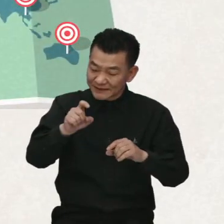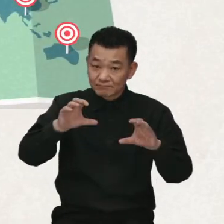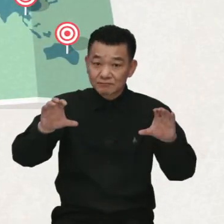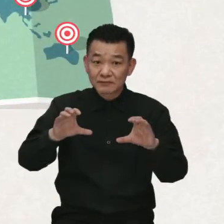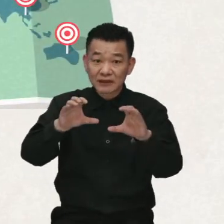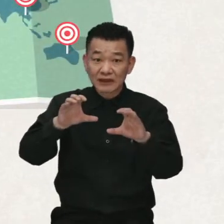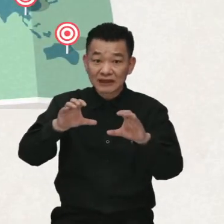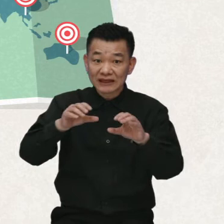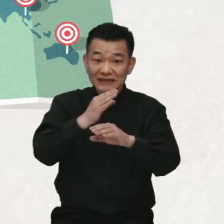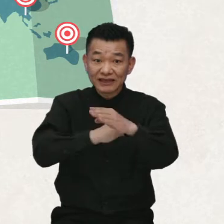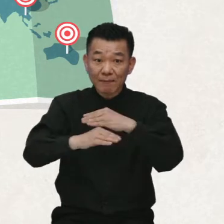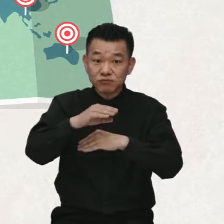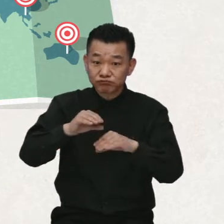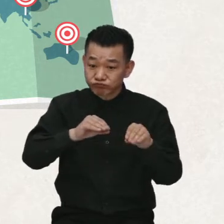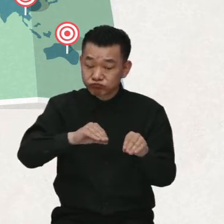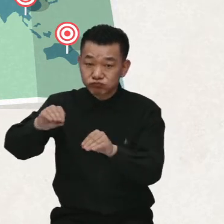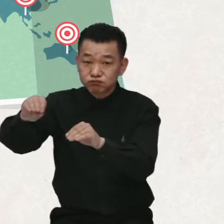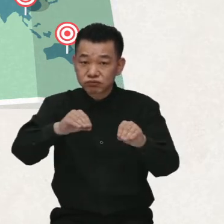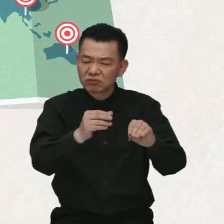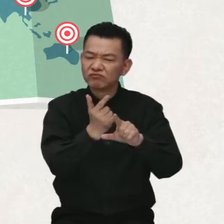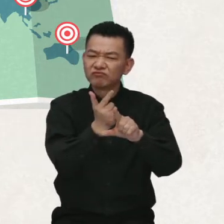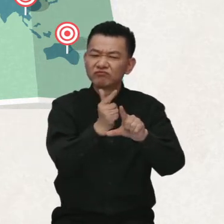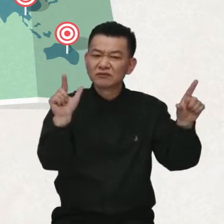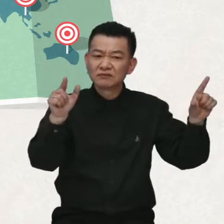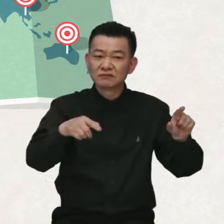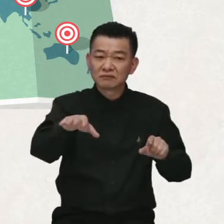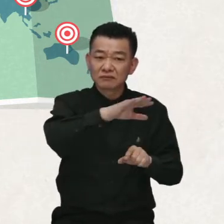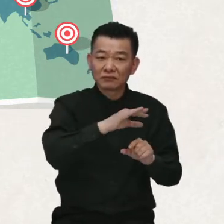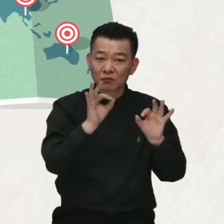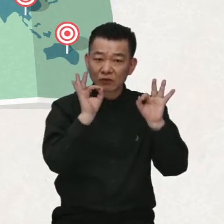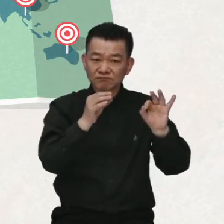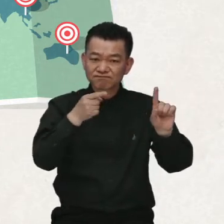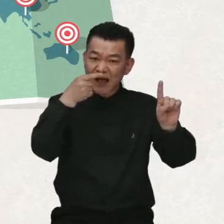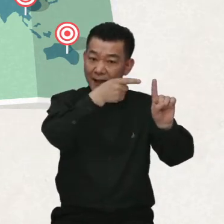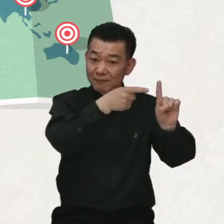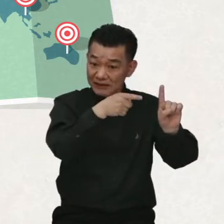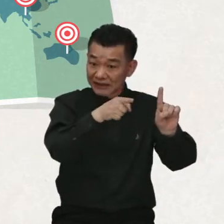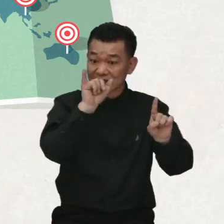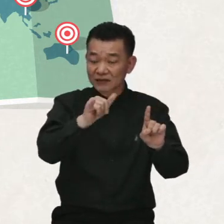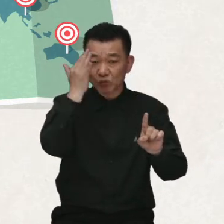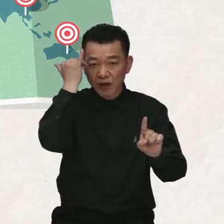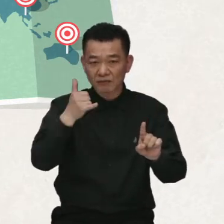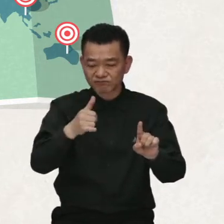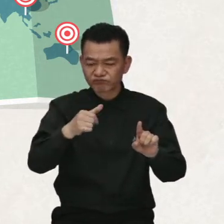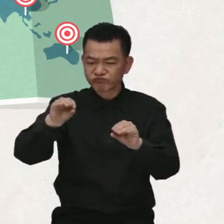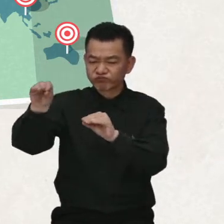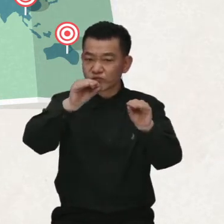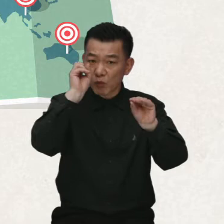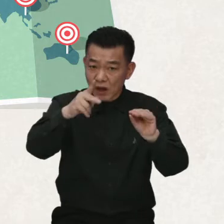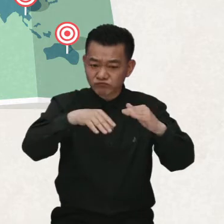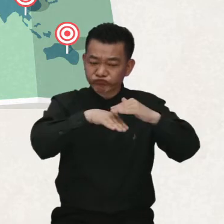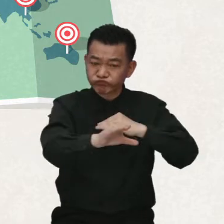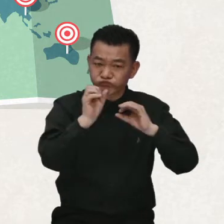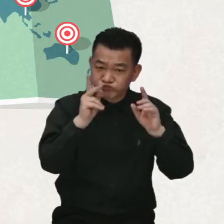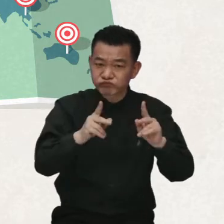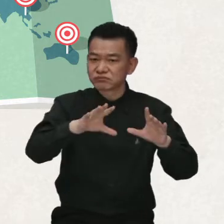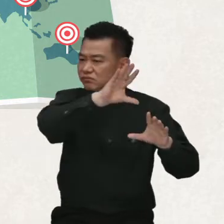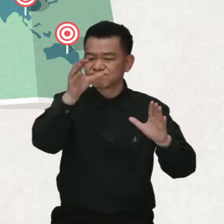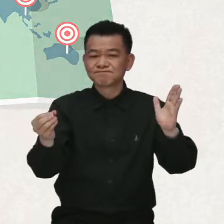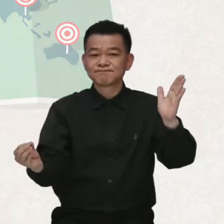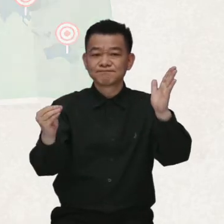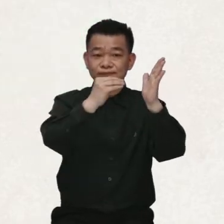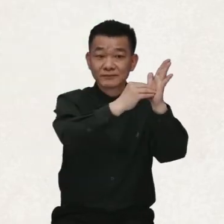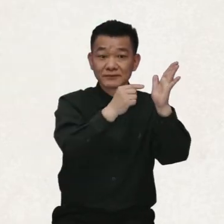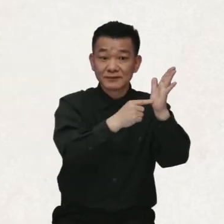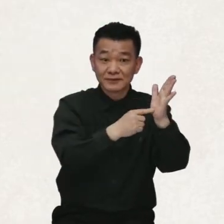ultimately, it can be seen as an article that was made to ensure the rights of persons with disabilities to freedom to choose their residence.